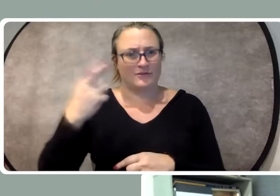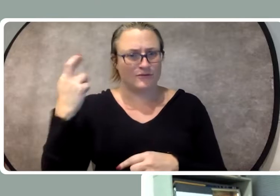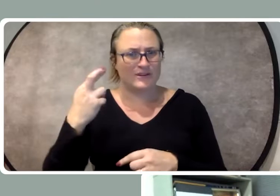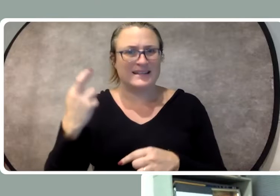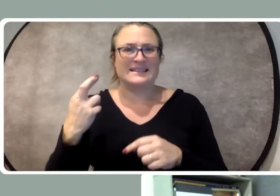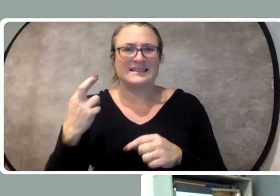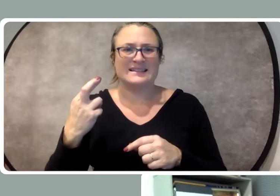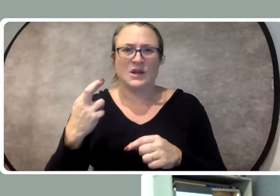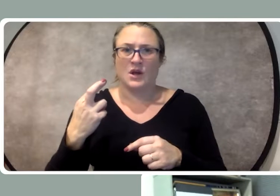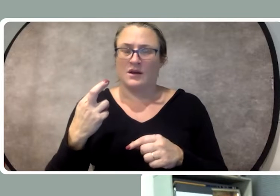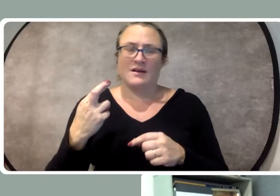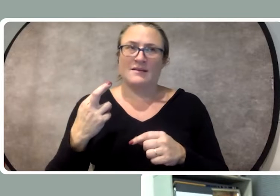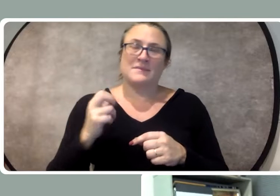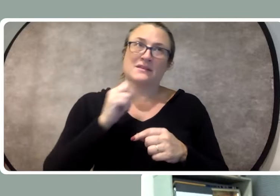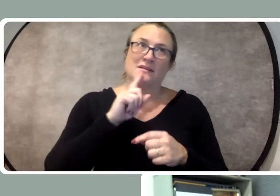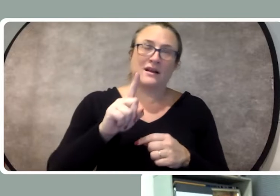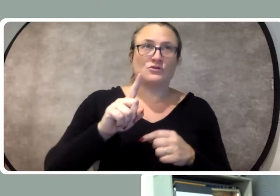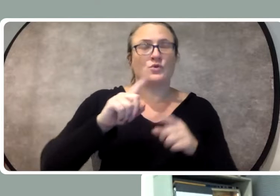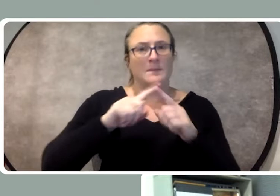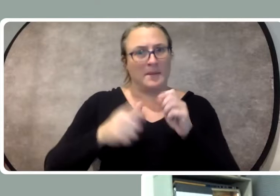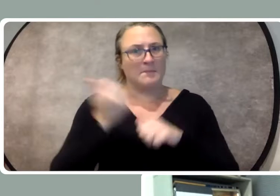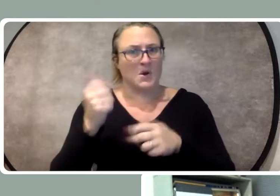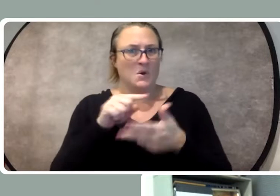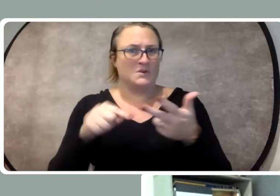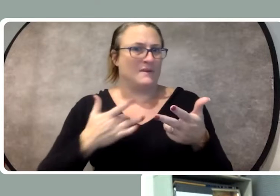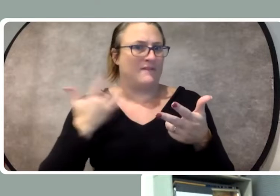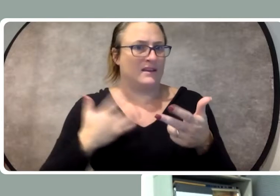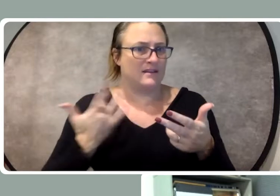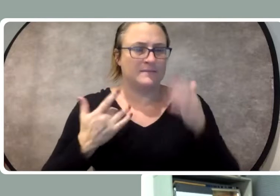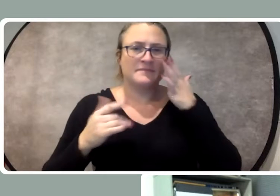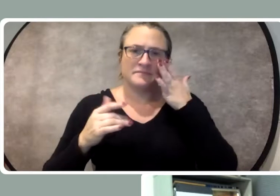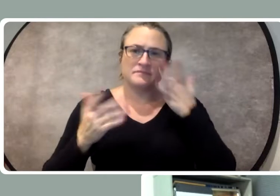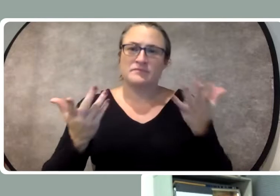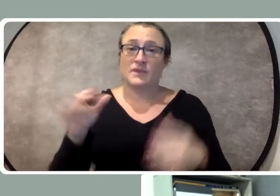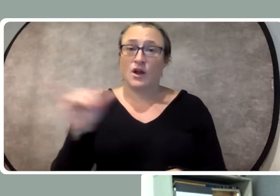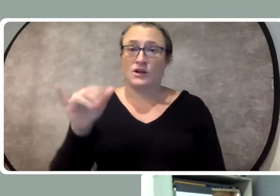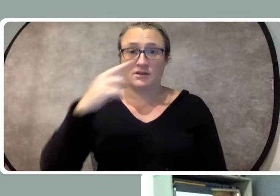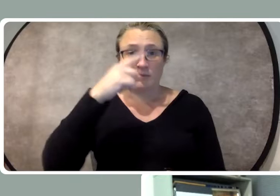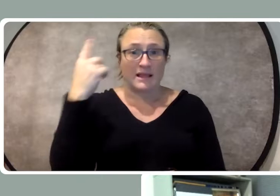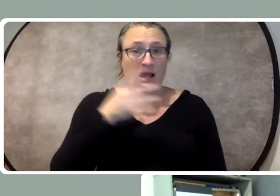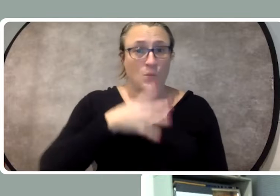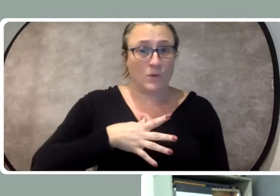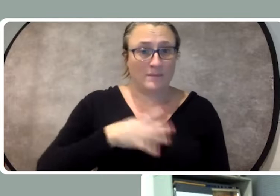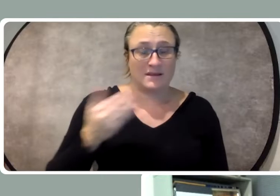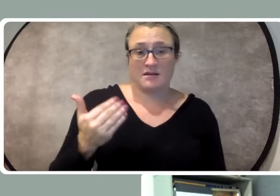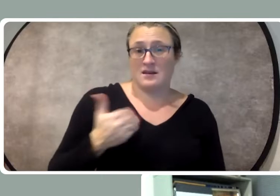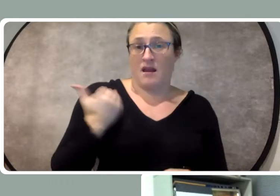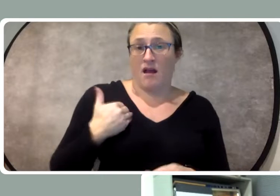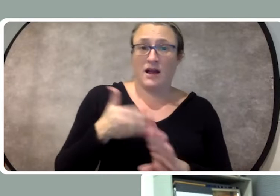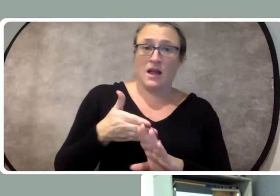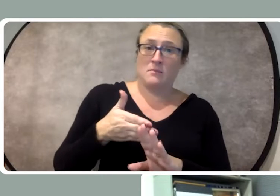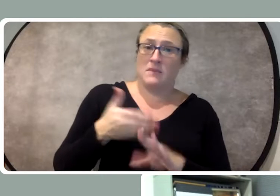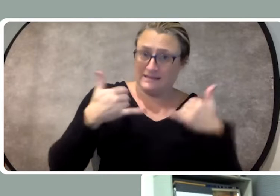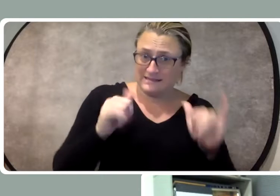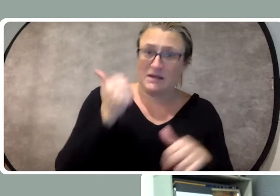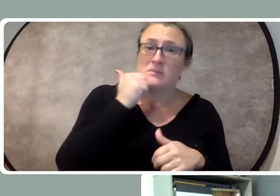been nailed down for sure. We also see that Black women, particularly young premenopausal Black women, are